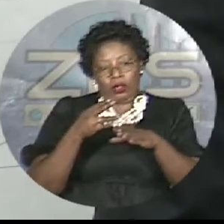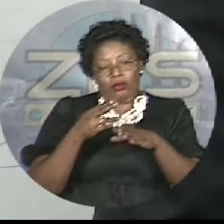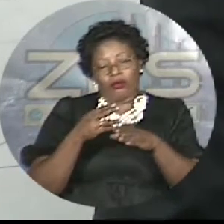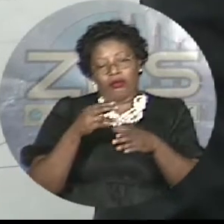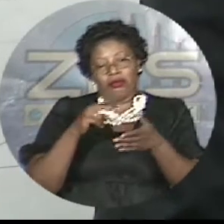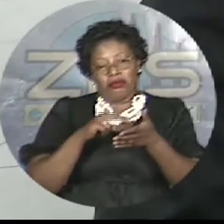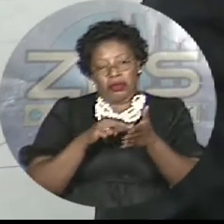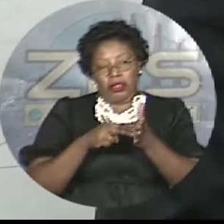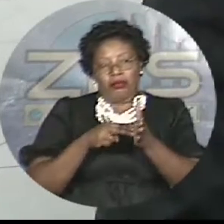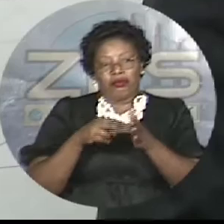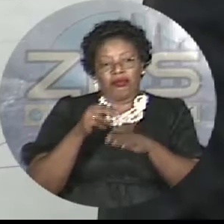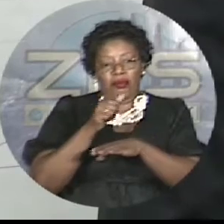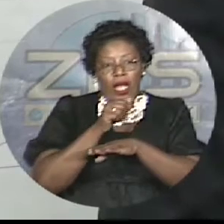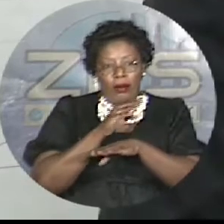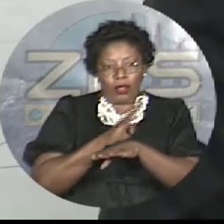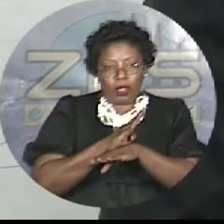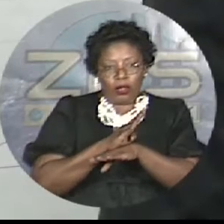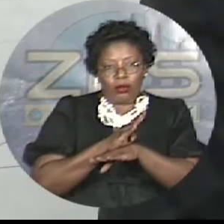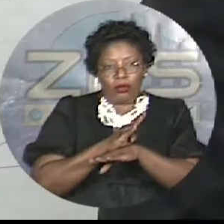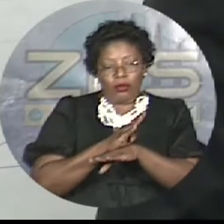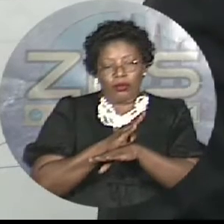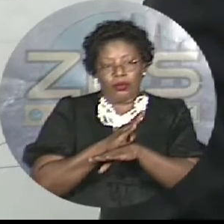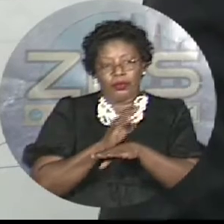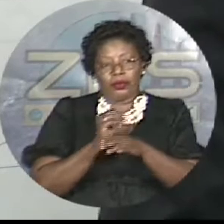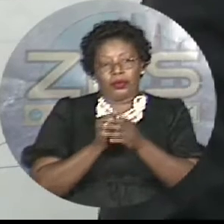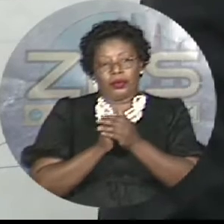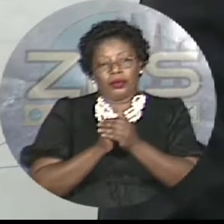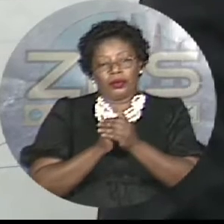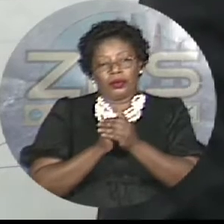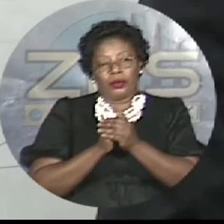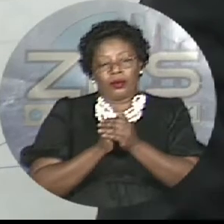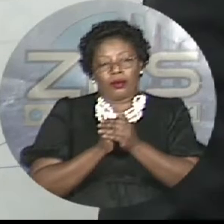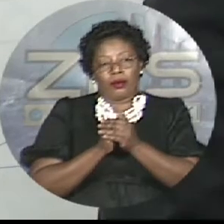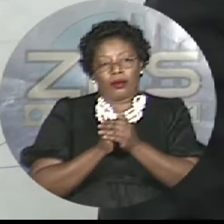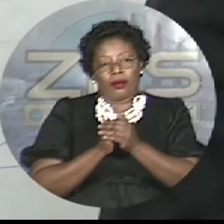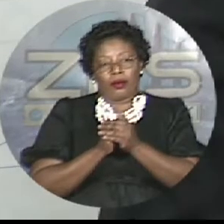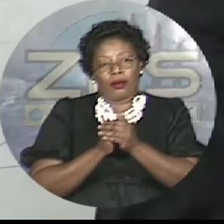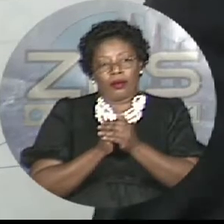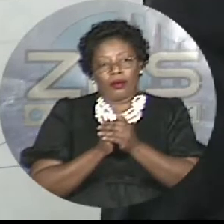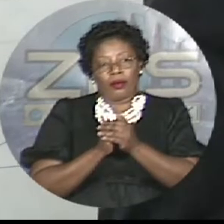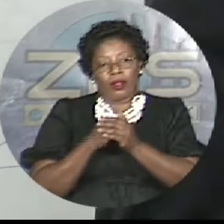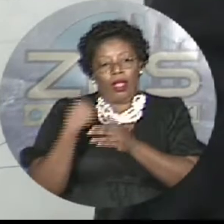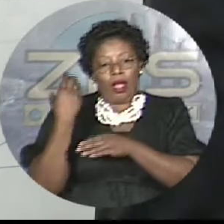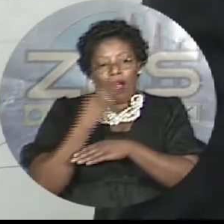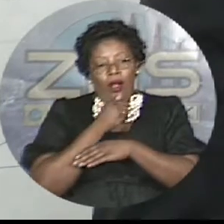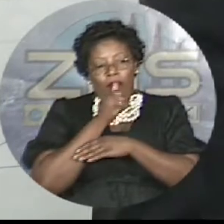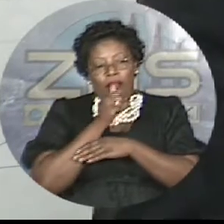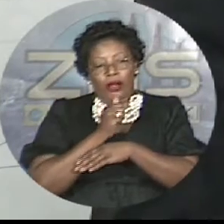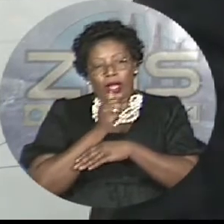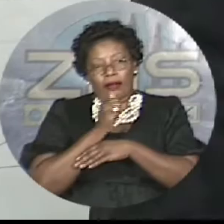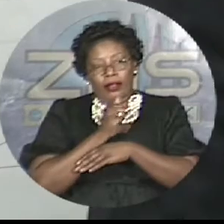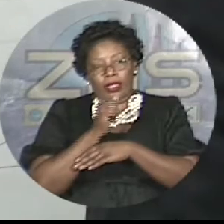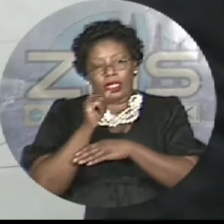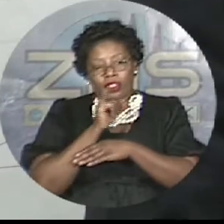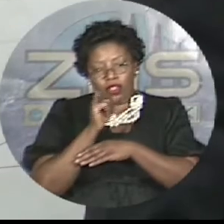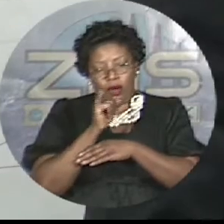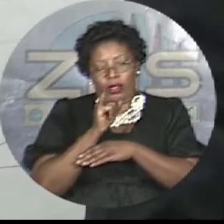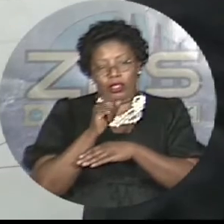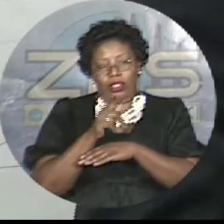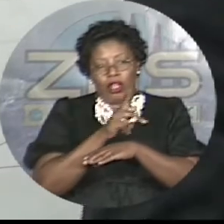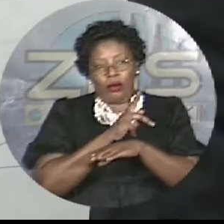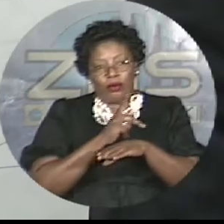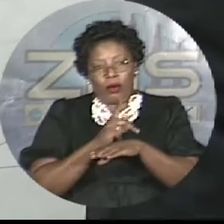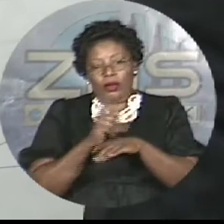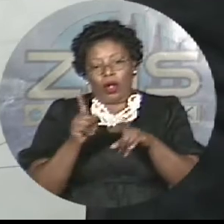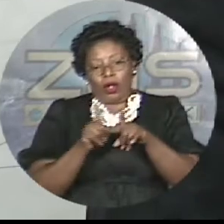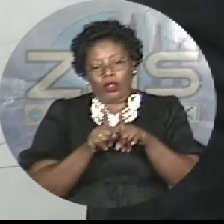Abaco, is contained to the low point of the tourist season. The other thing is that our private insured properties would